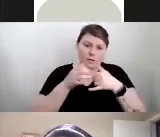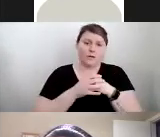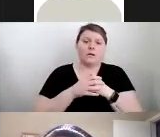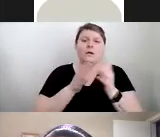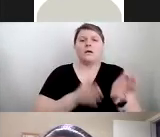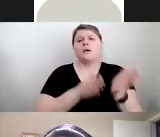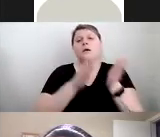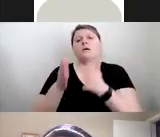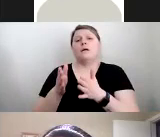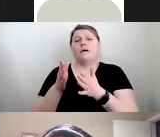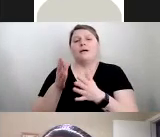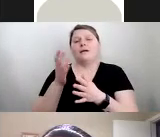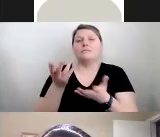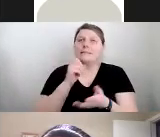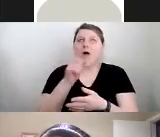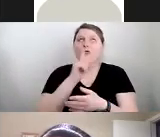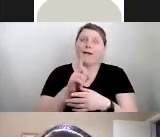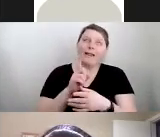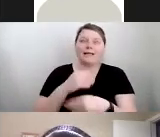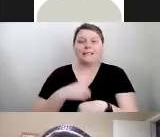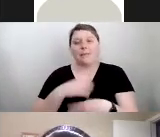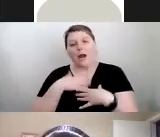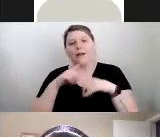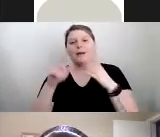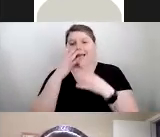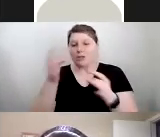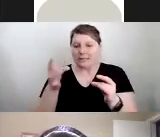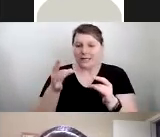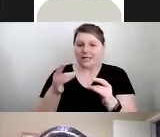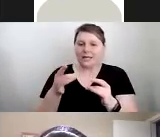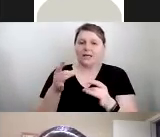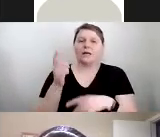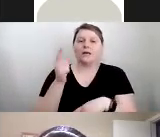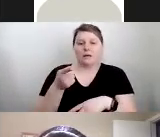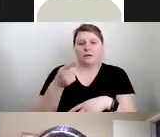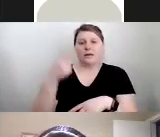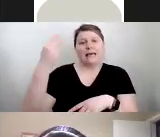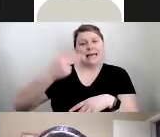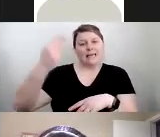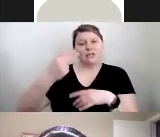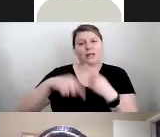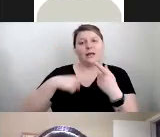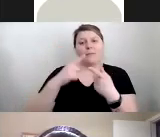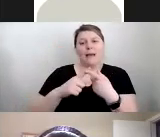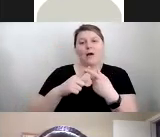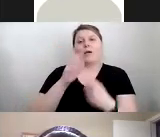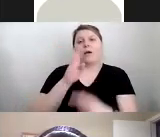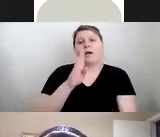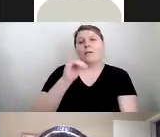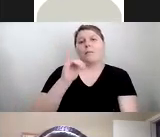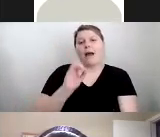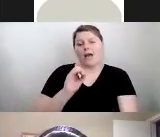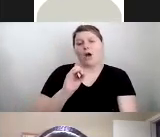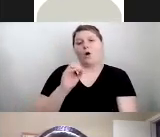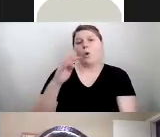probably less inspiring, but also very interesting, is just a history of the biowarfare program out of Russia or out of the